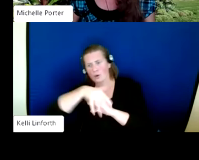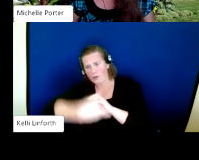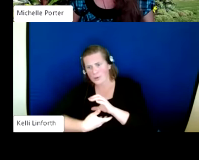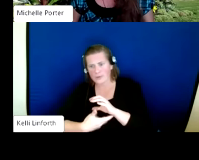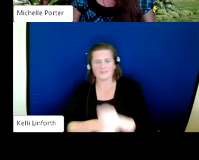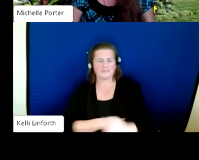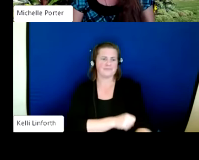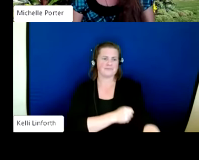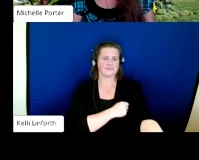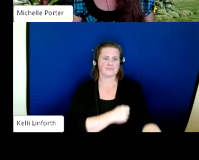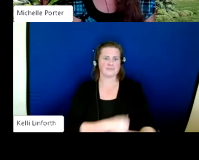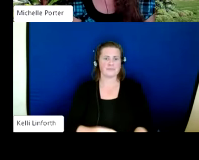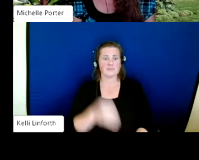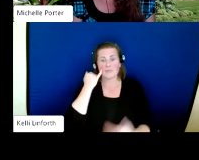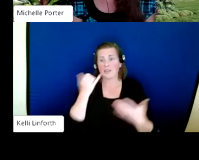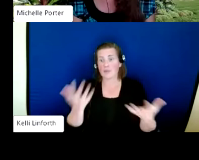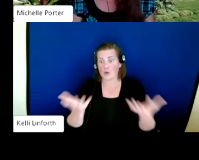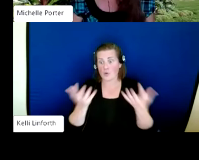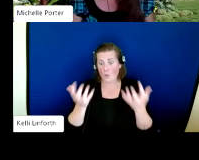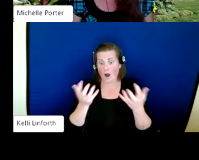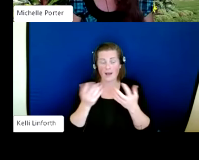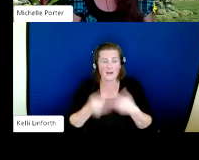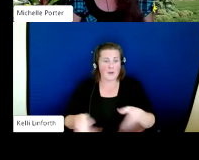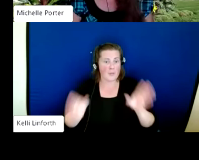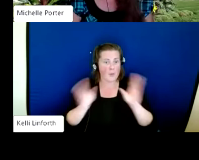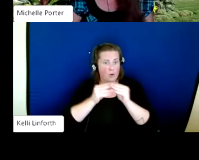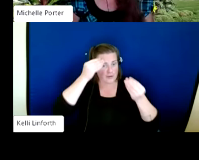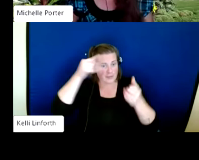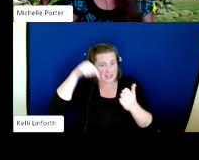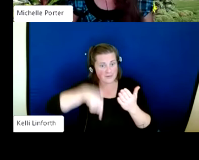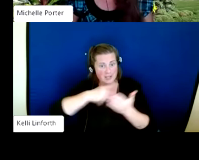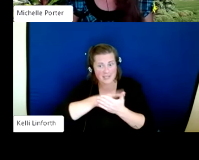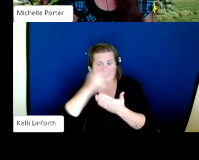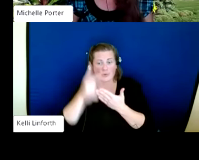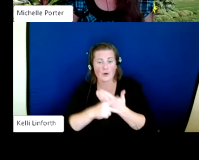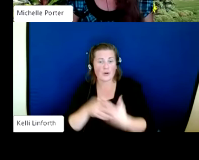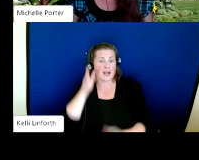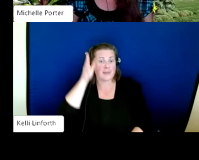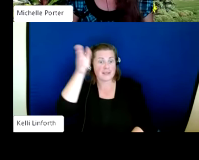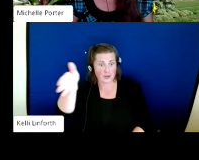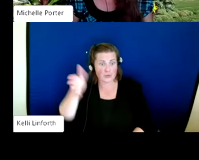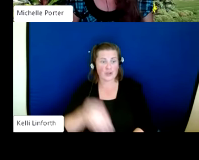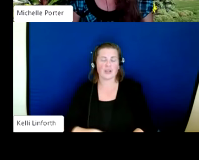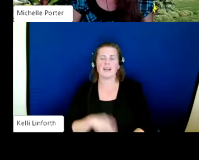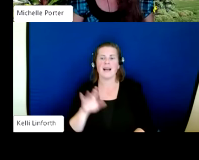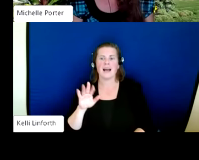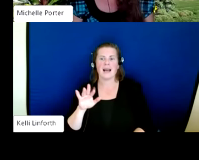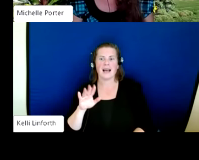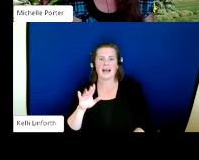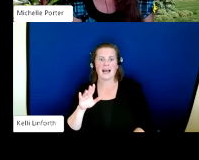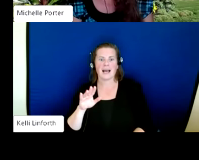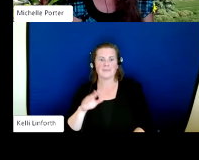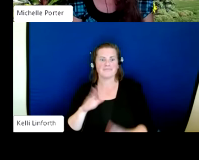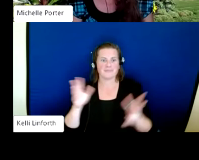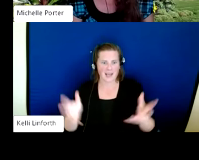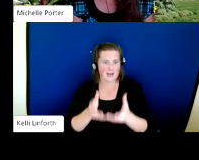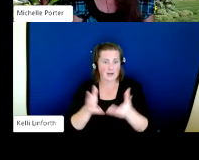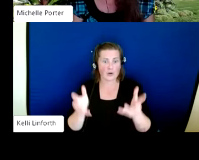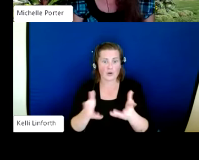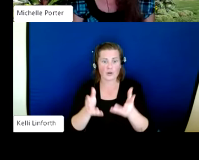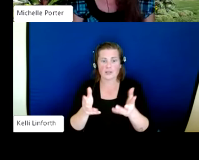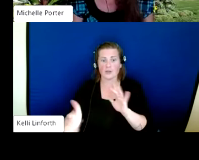So if you would like to hear more about the program in the future, I would encourage you